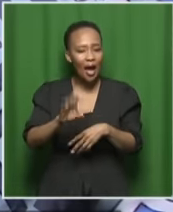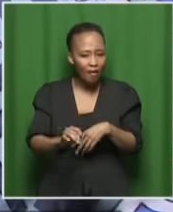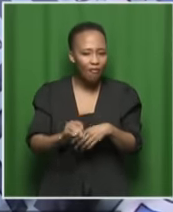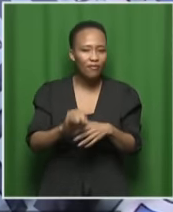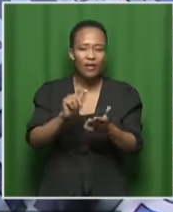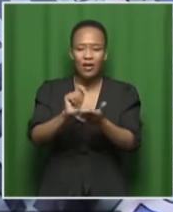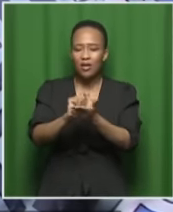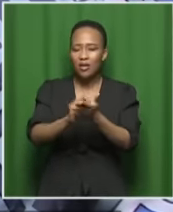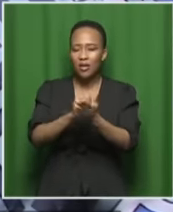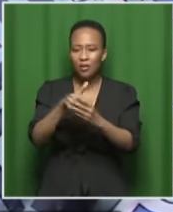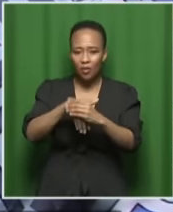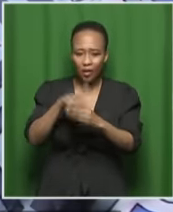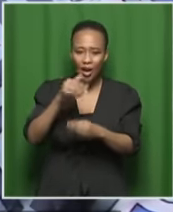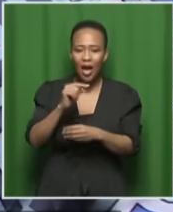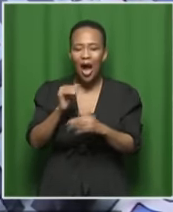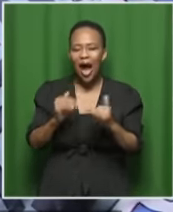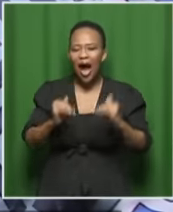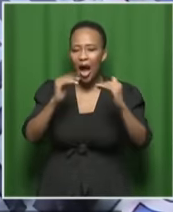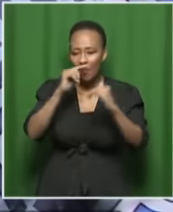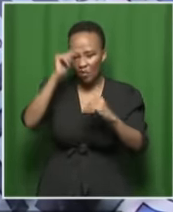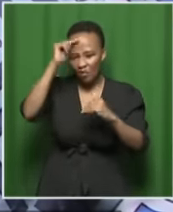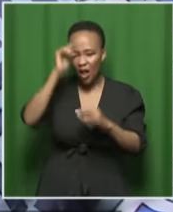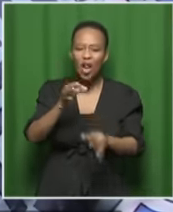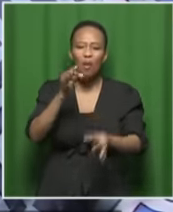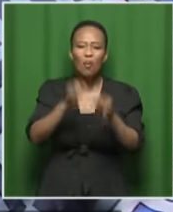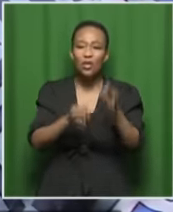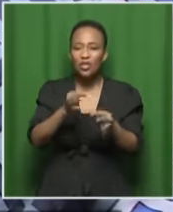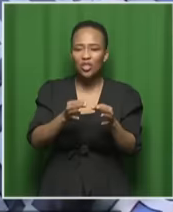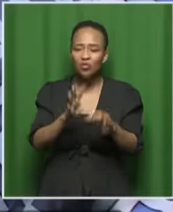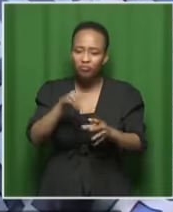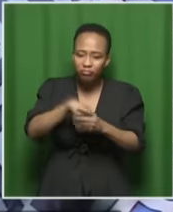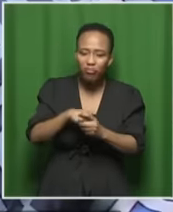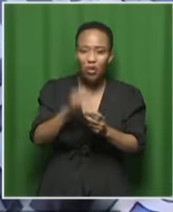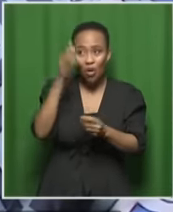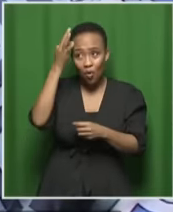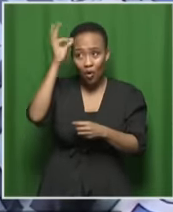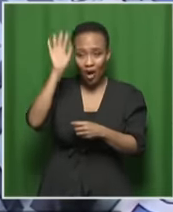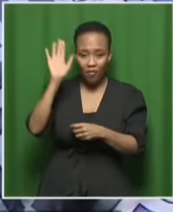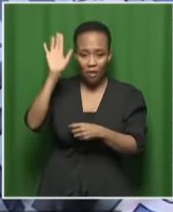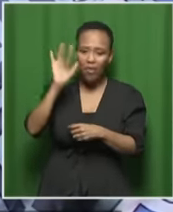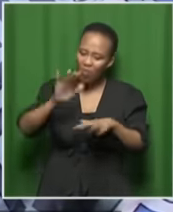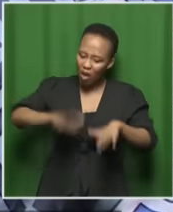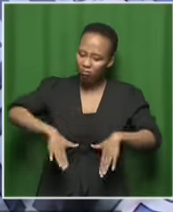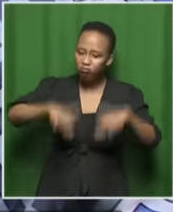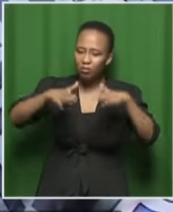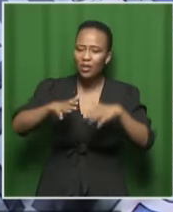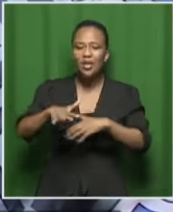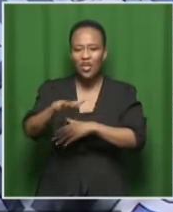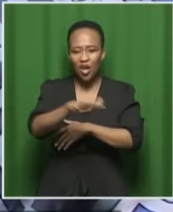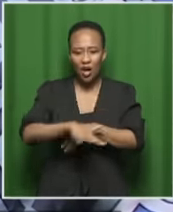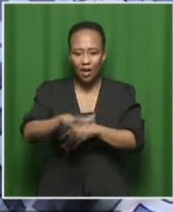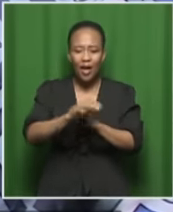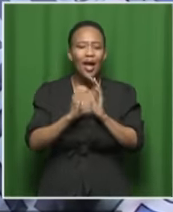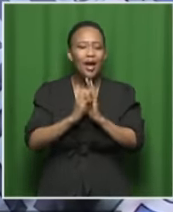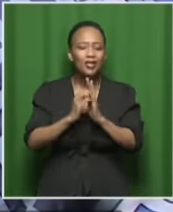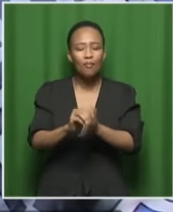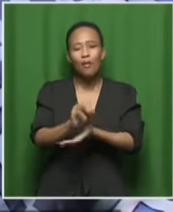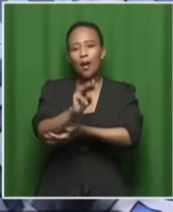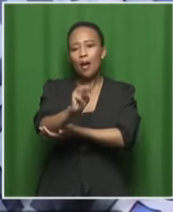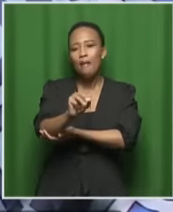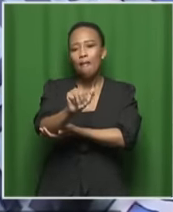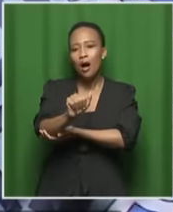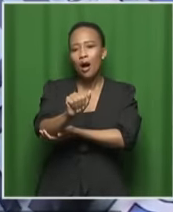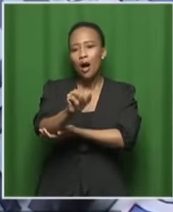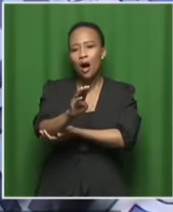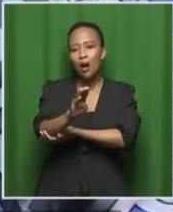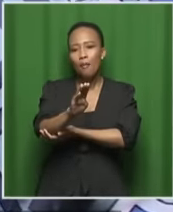of high-profile politicians within the government today who grew up in this area. Your people like Oscar Mabuyane, who grew up in